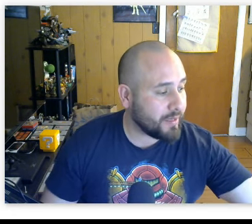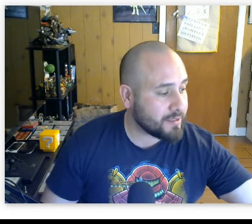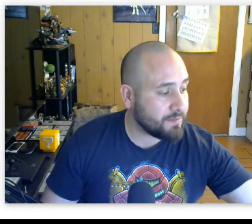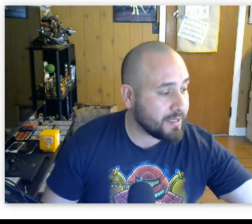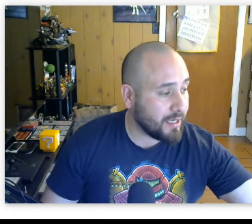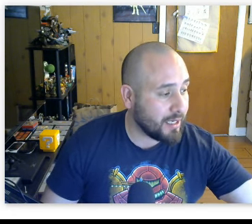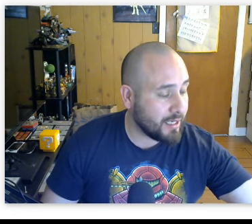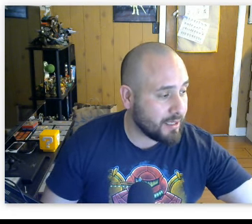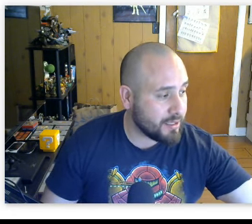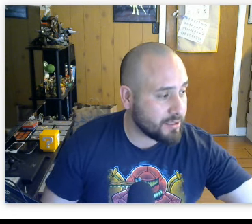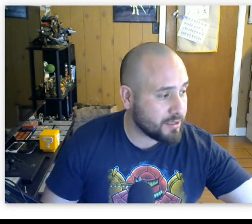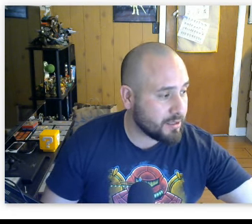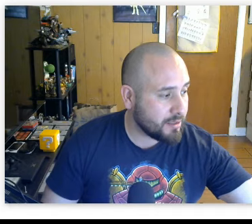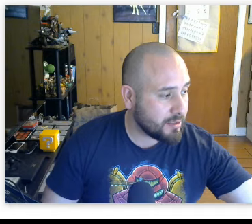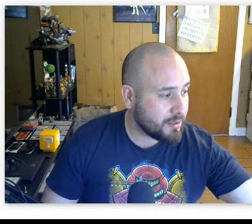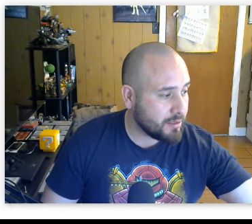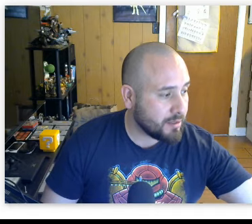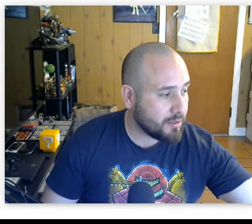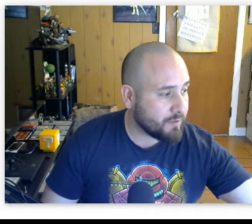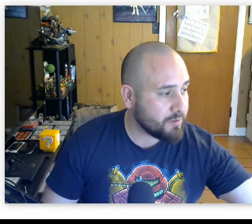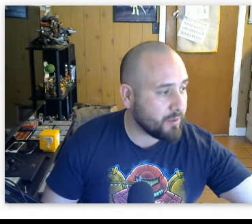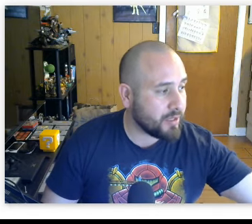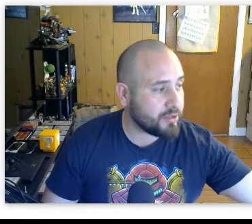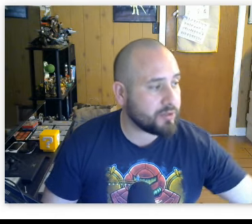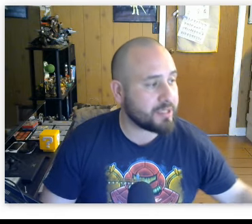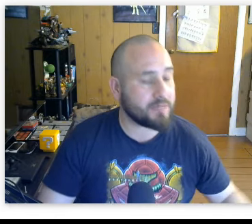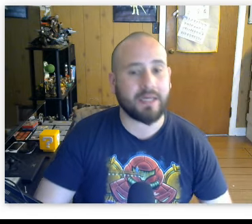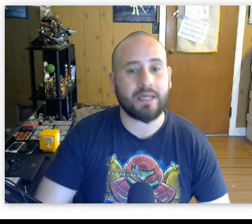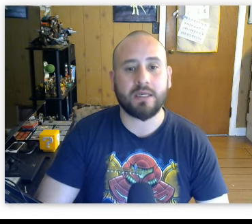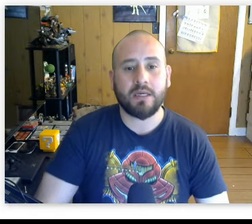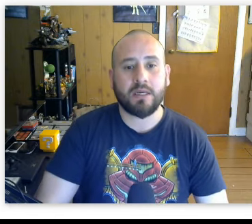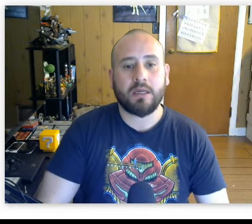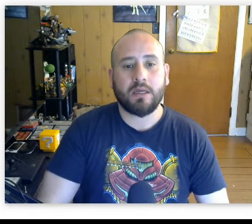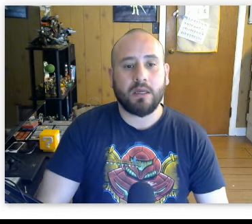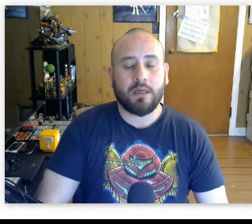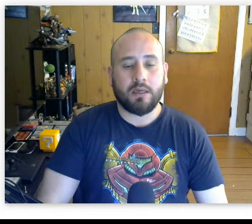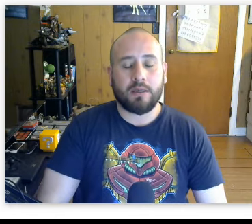chicken wings, because the reason why I wanted to do this is because